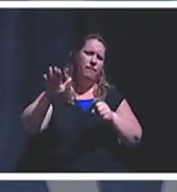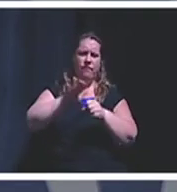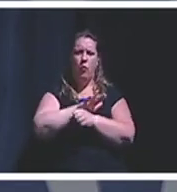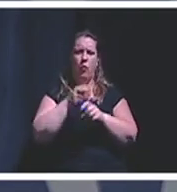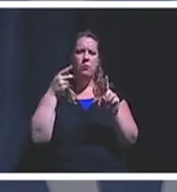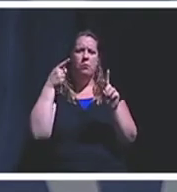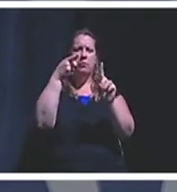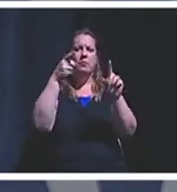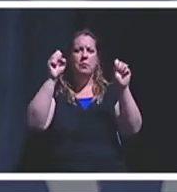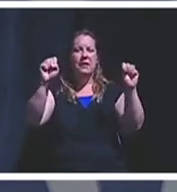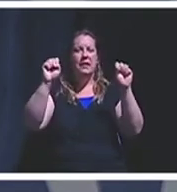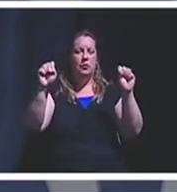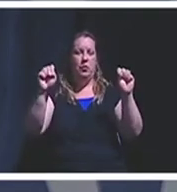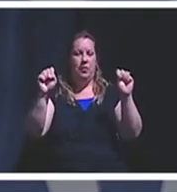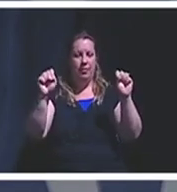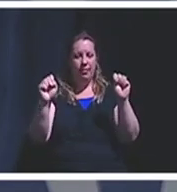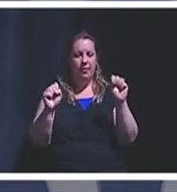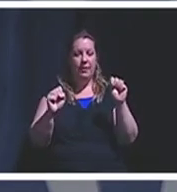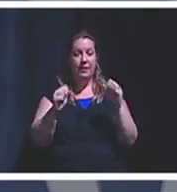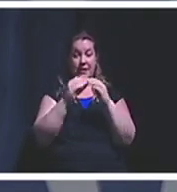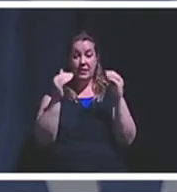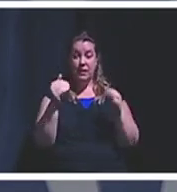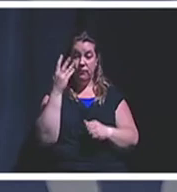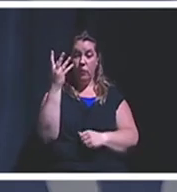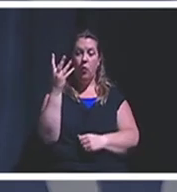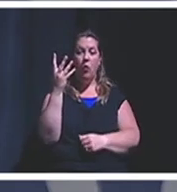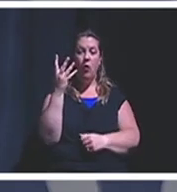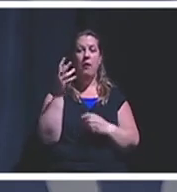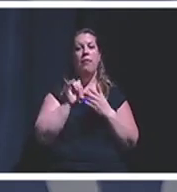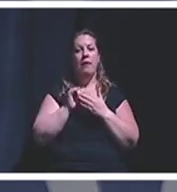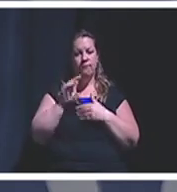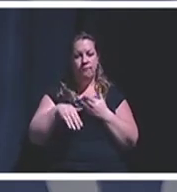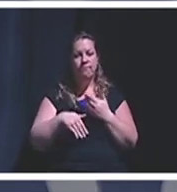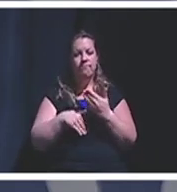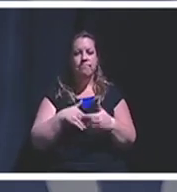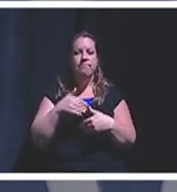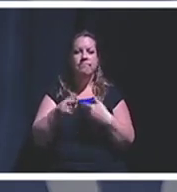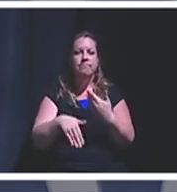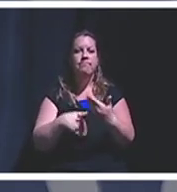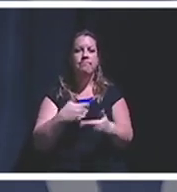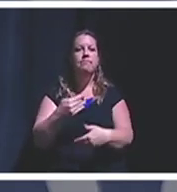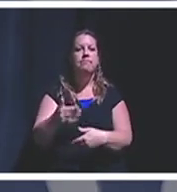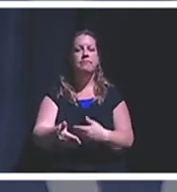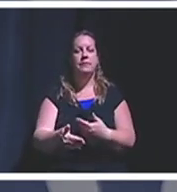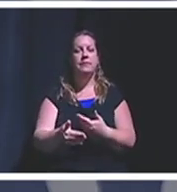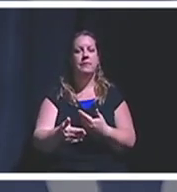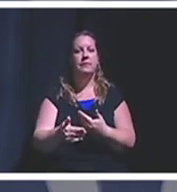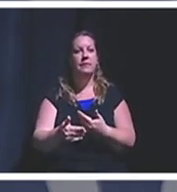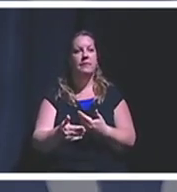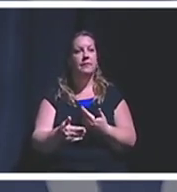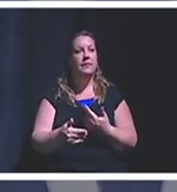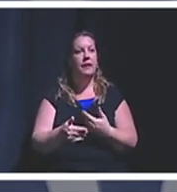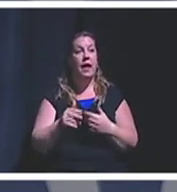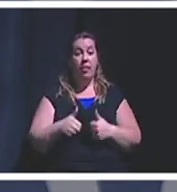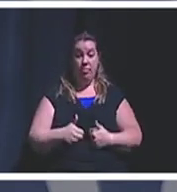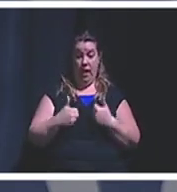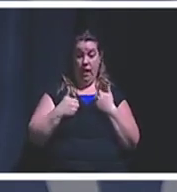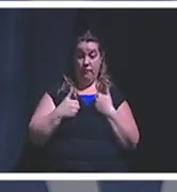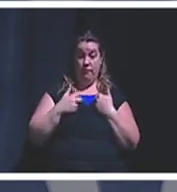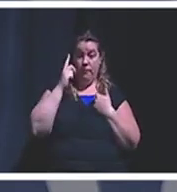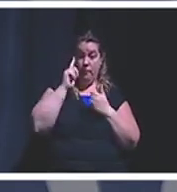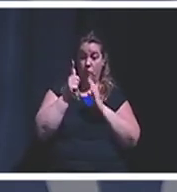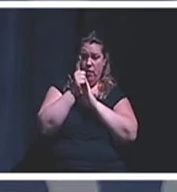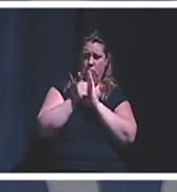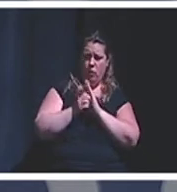Stage 4 of your journey is a work in progress. Life for lawyers and